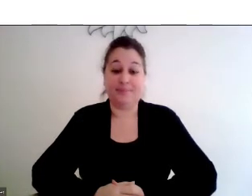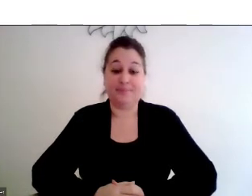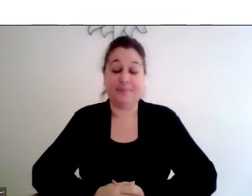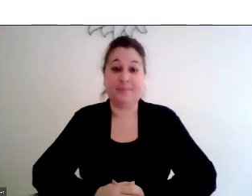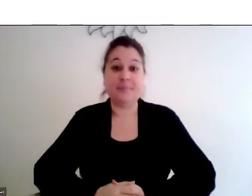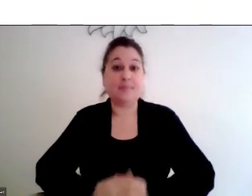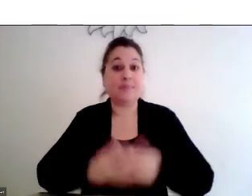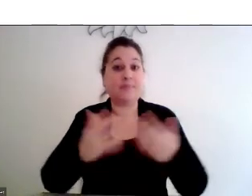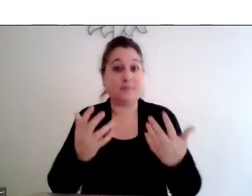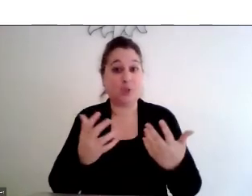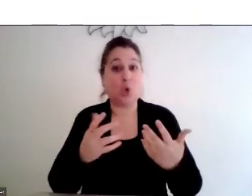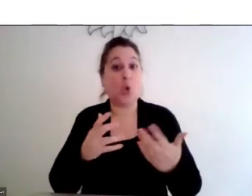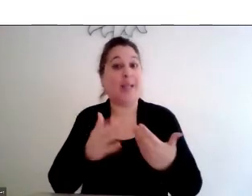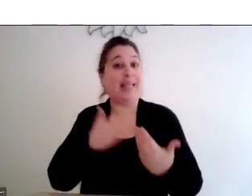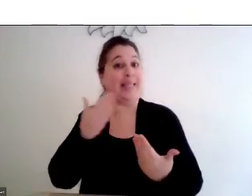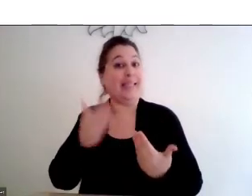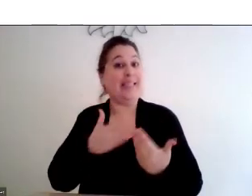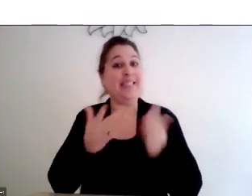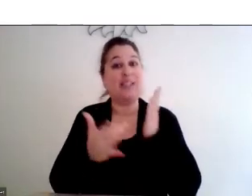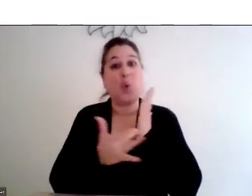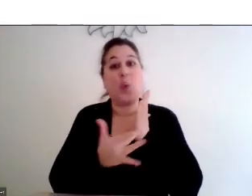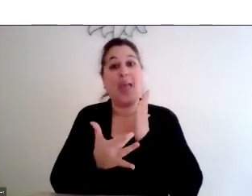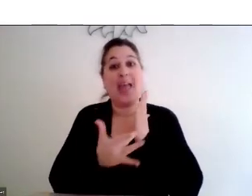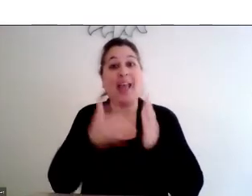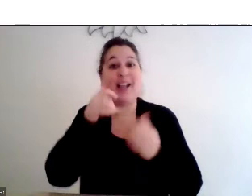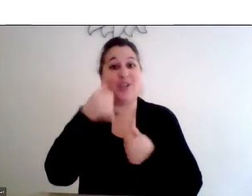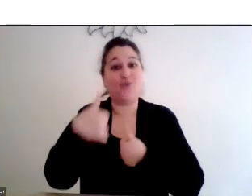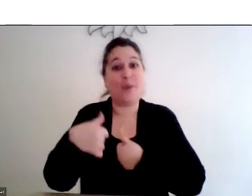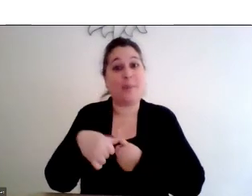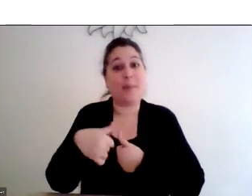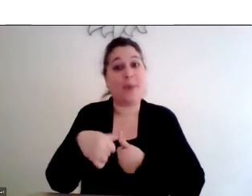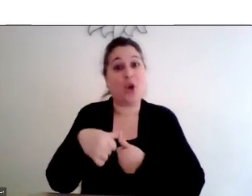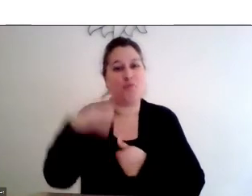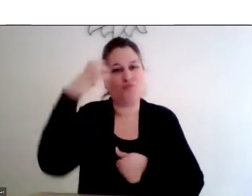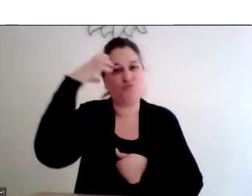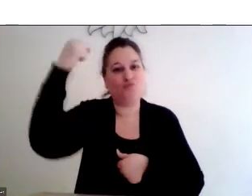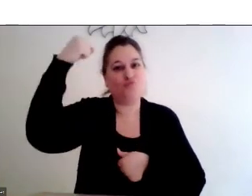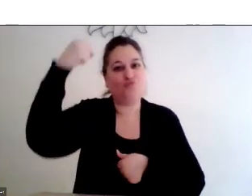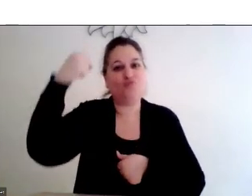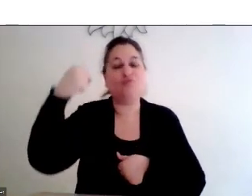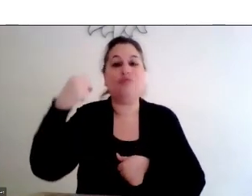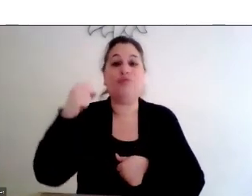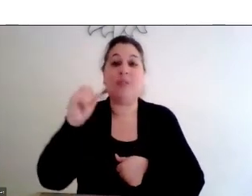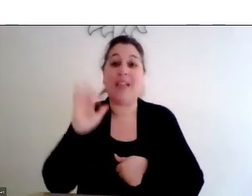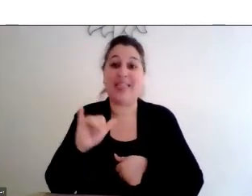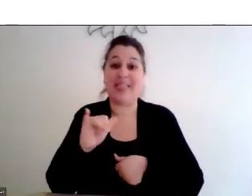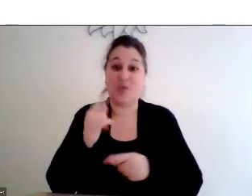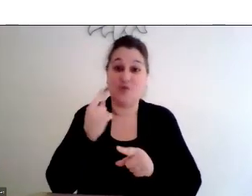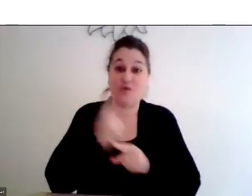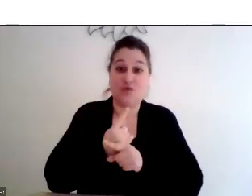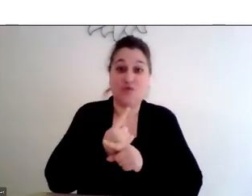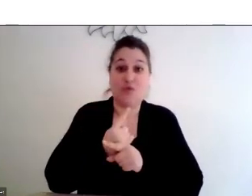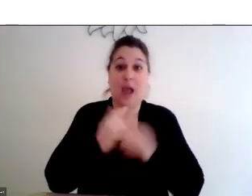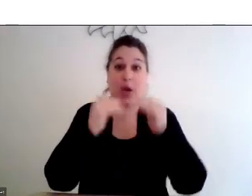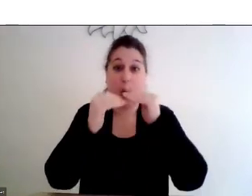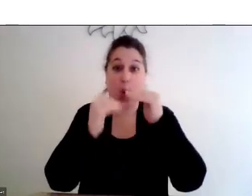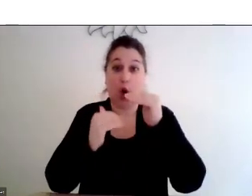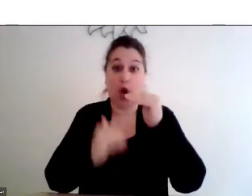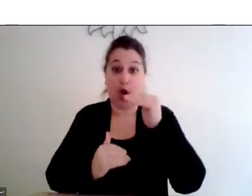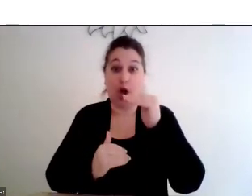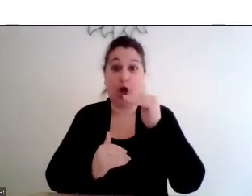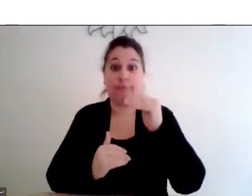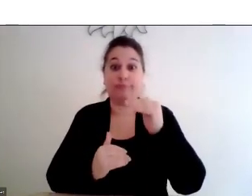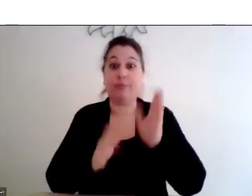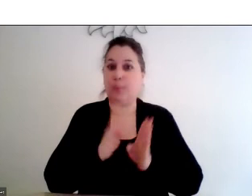The order of operations. An easy way to help remember the order of operations is to follow